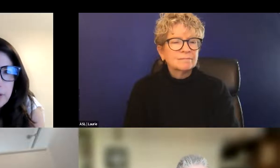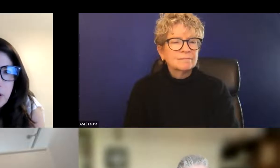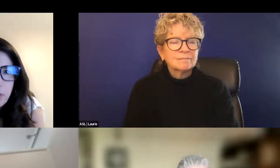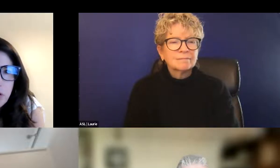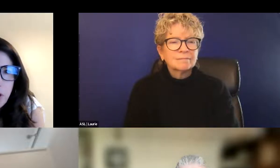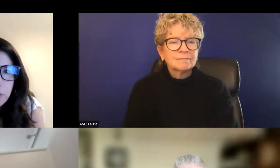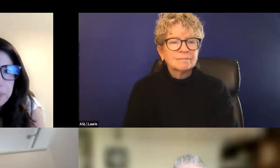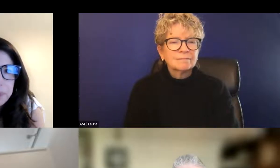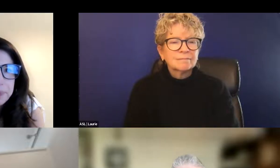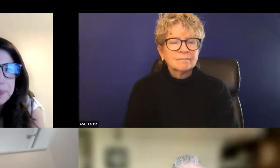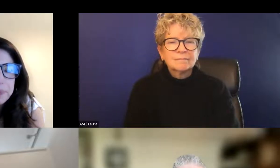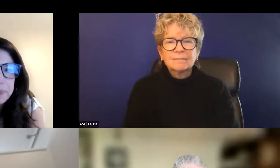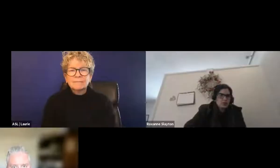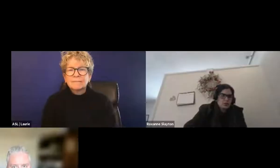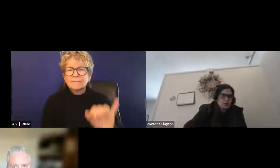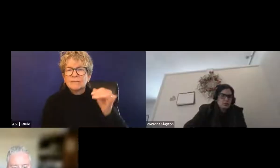Okay, let's start with Joe.